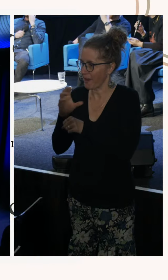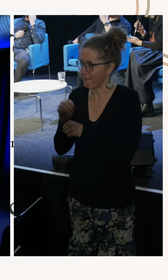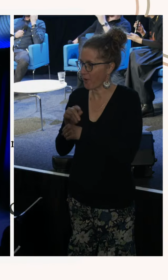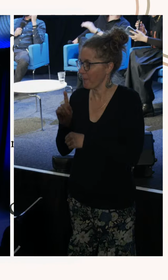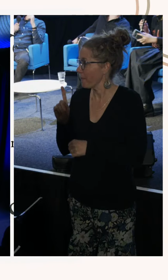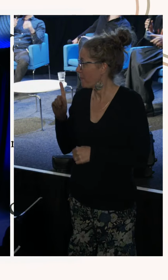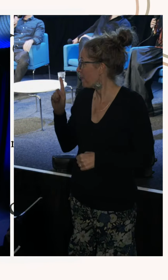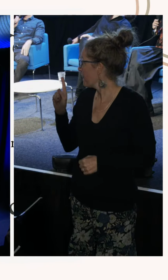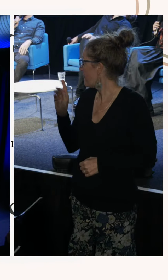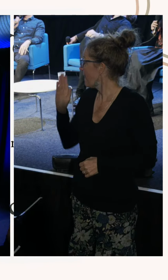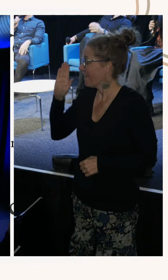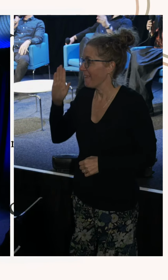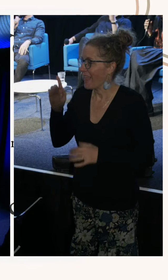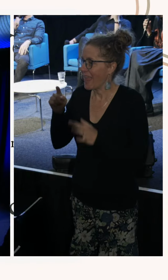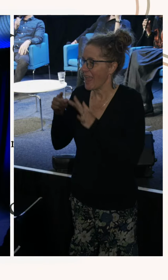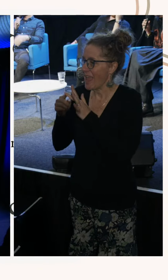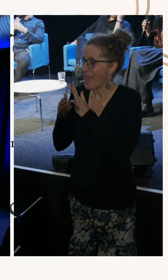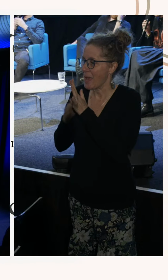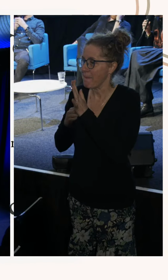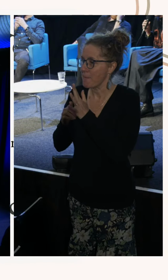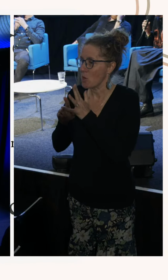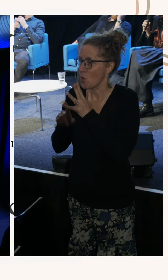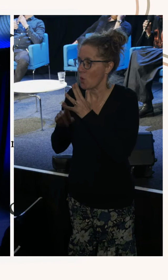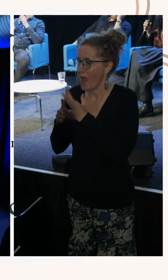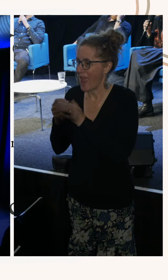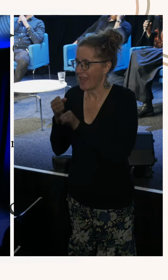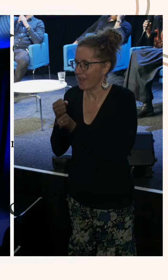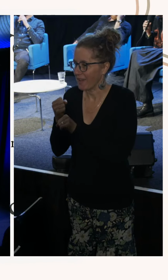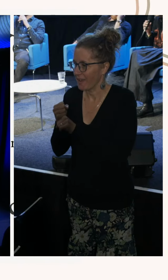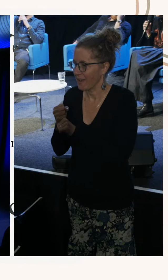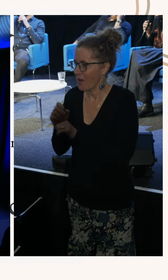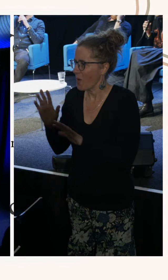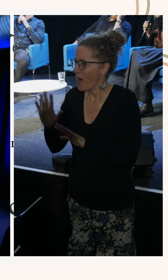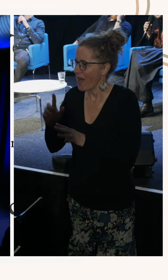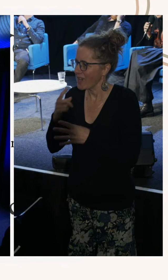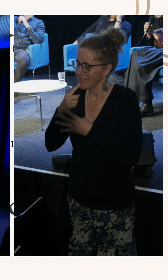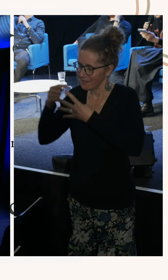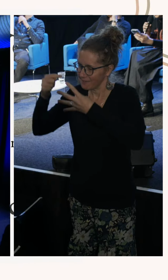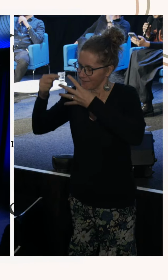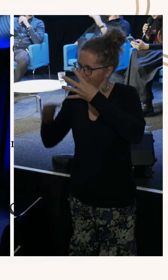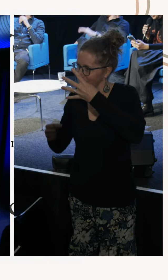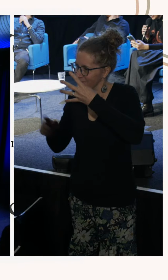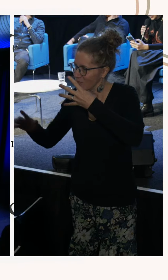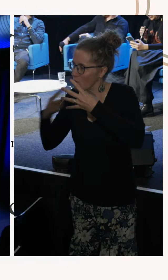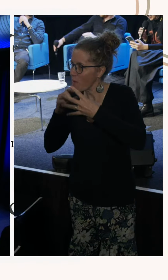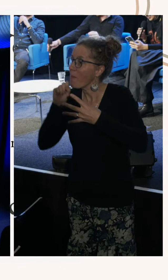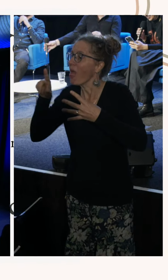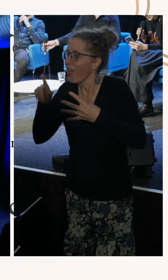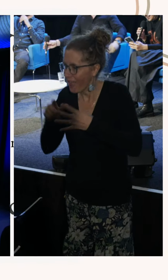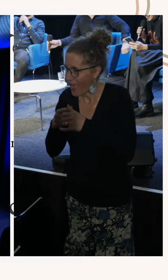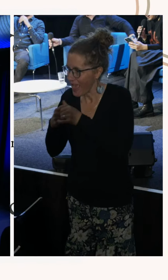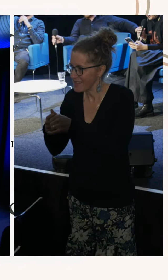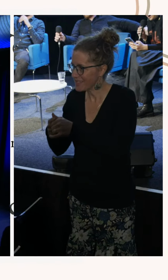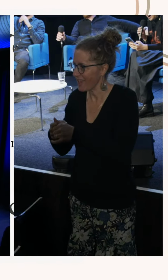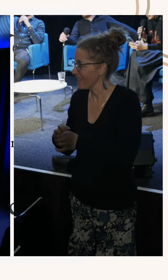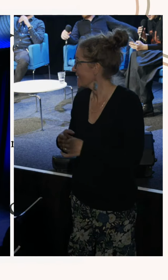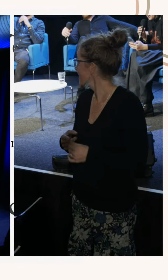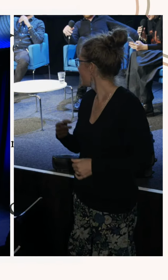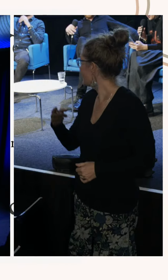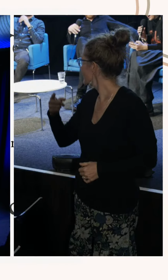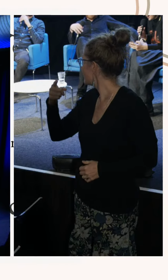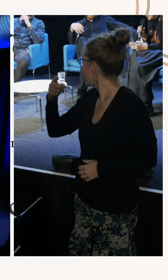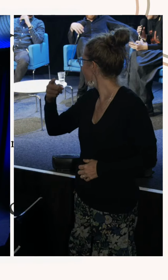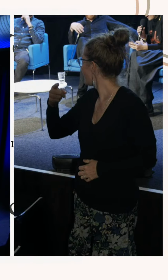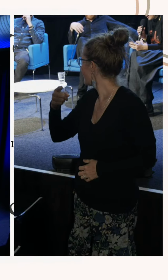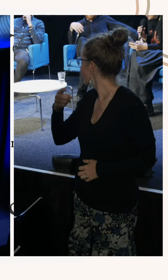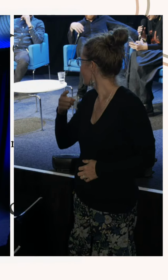No, Jeff, you've misunderstood what because it's multiple down choice there. means. It's down there in the A cabinet. carved